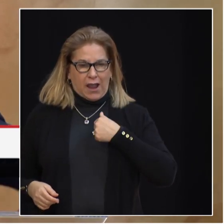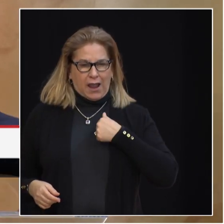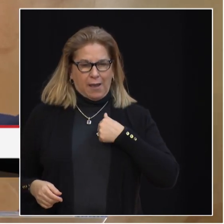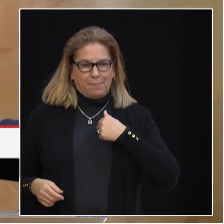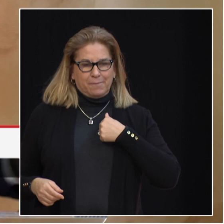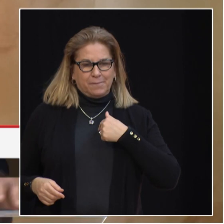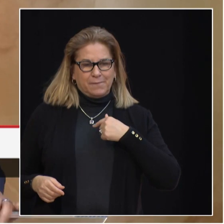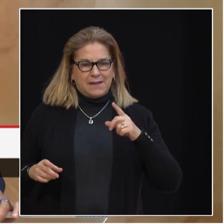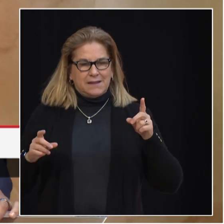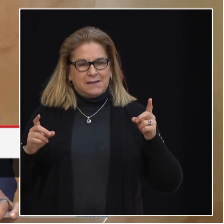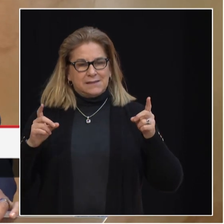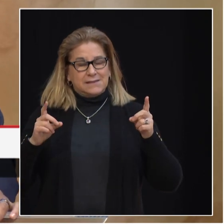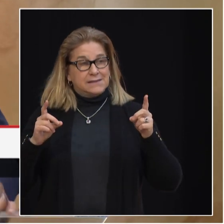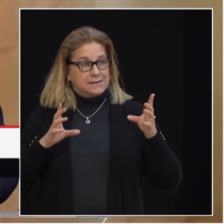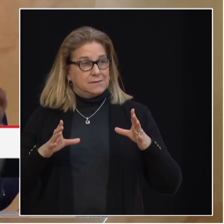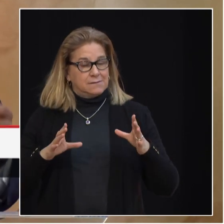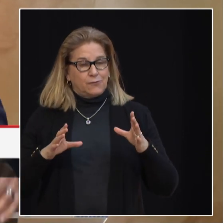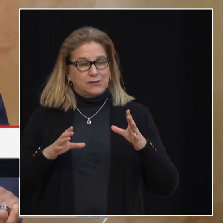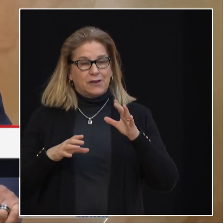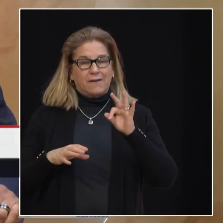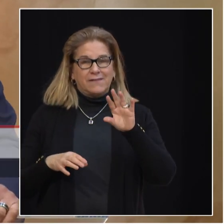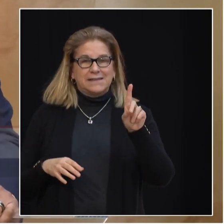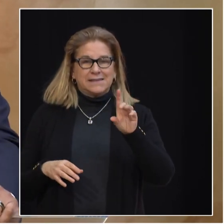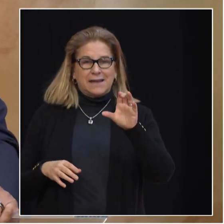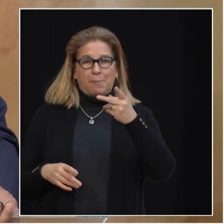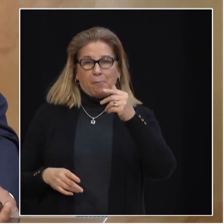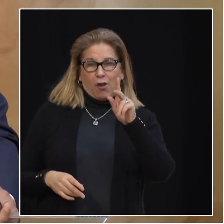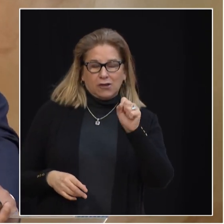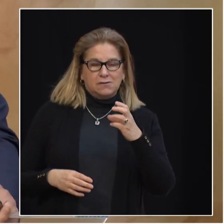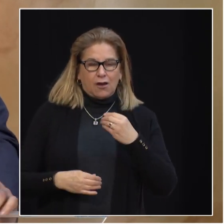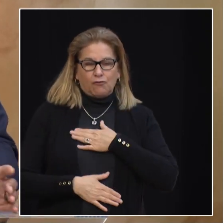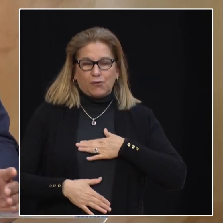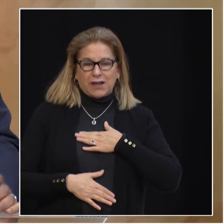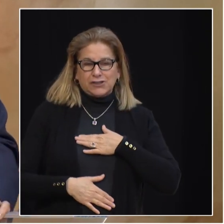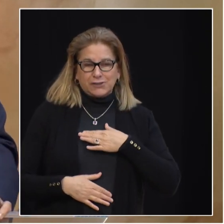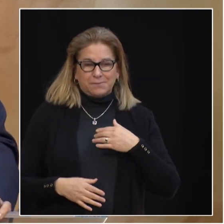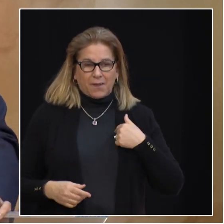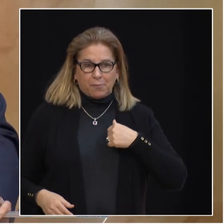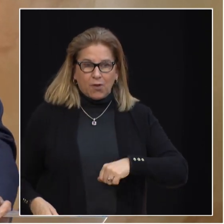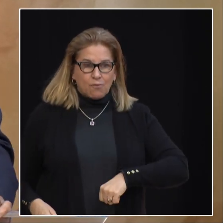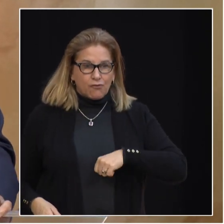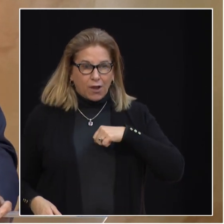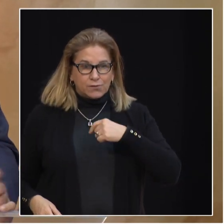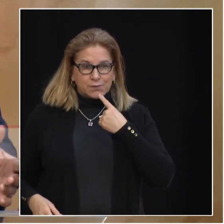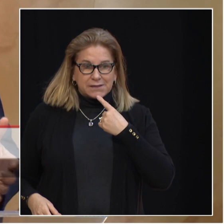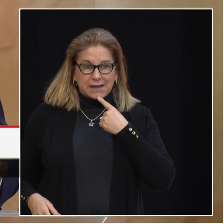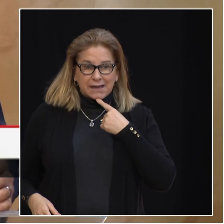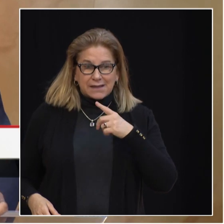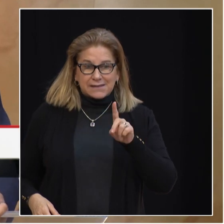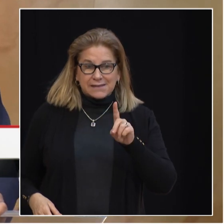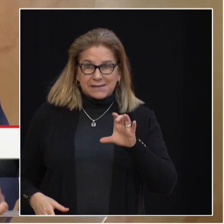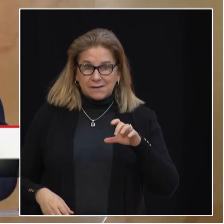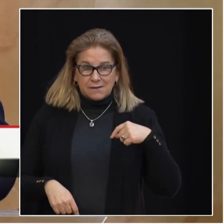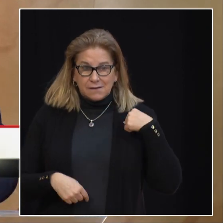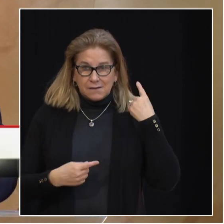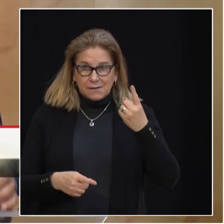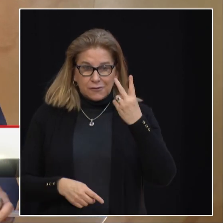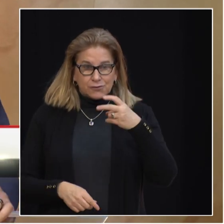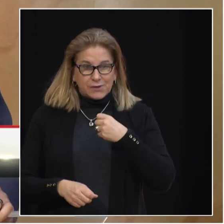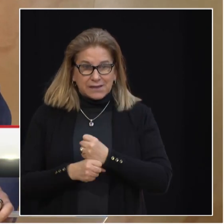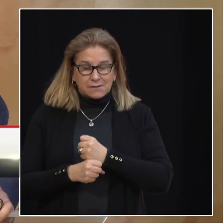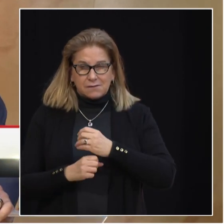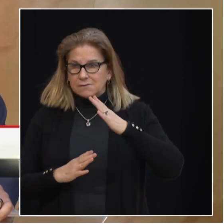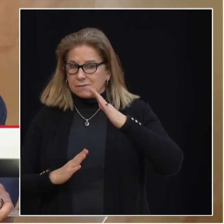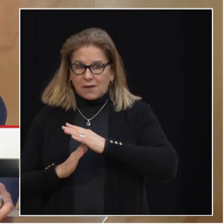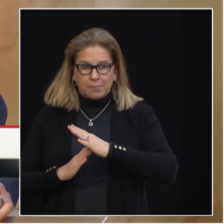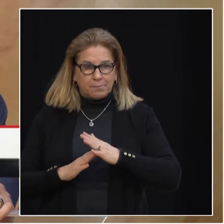And as she indicated, we're proud of the fact that D.C. for the last 2 years have been ranked as having the best park service or best park